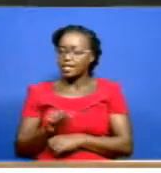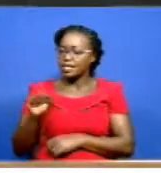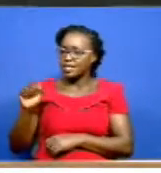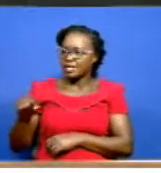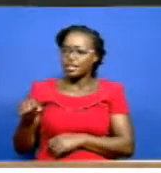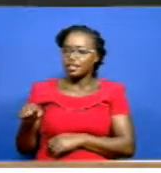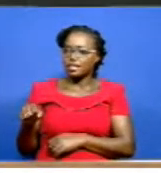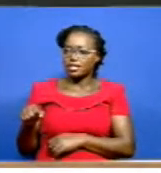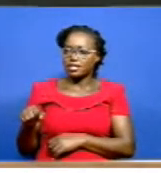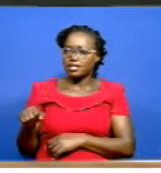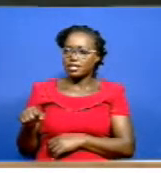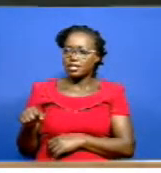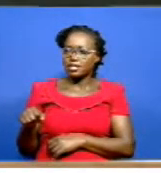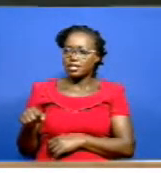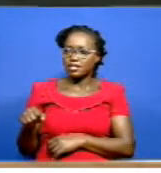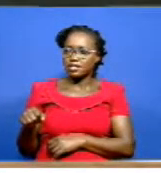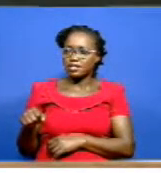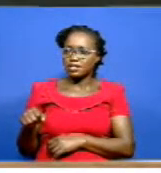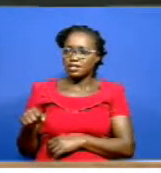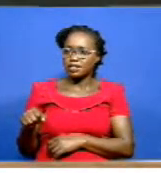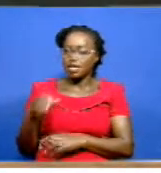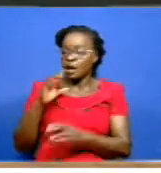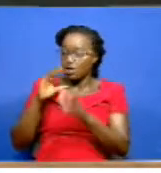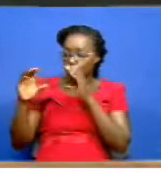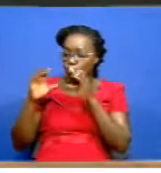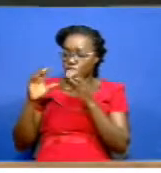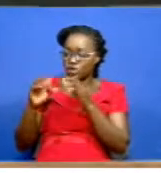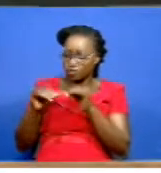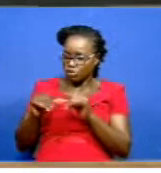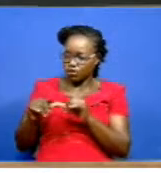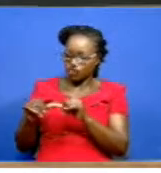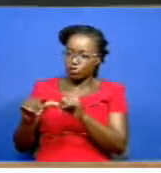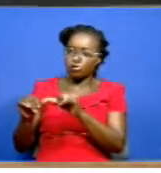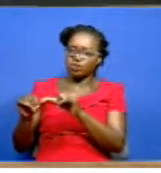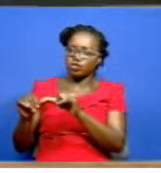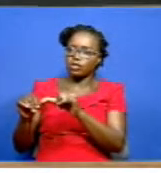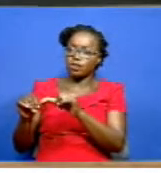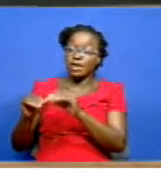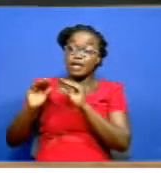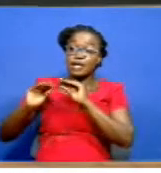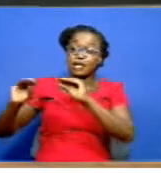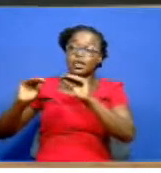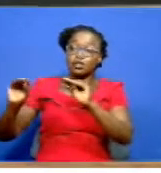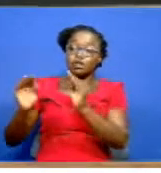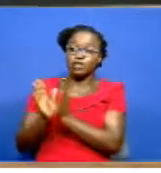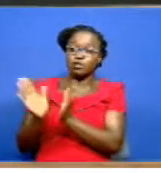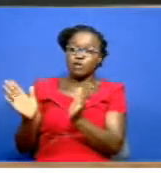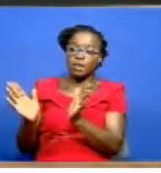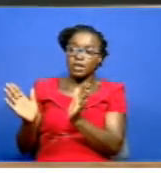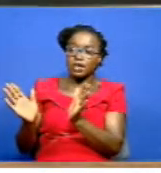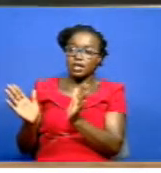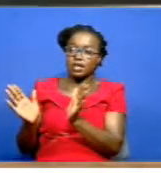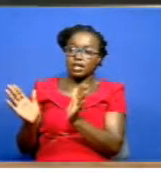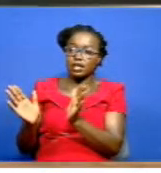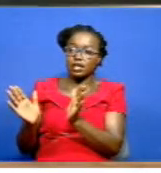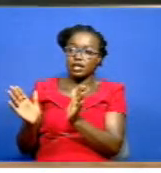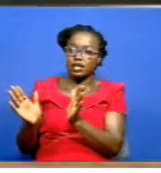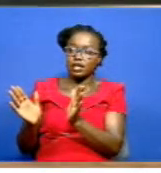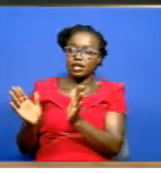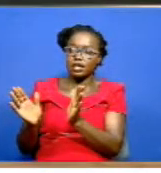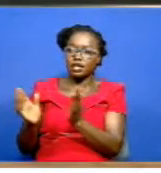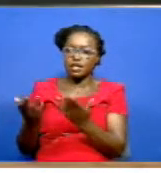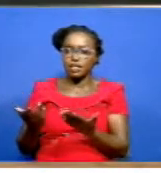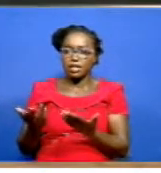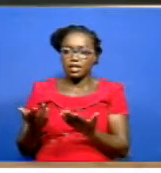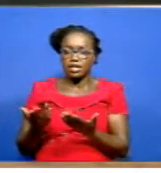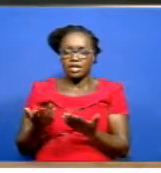are going to, of course, the communication will be continuous to educate the public on the importance. Do you have one in